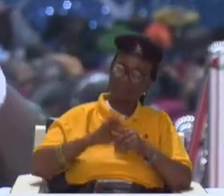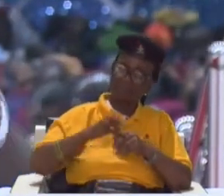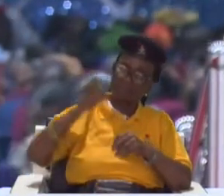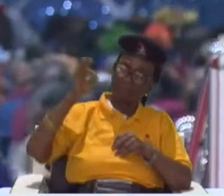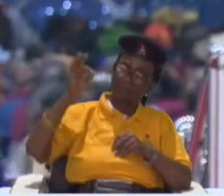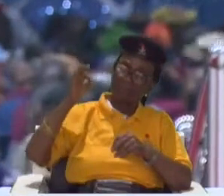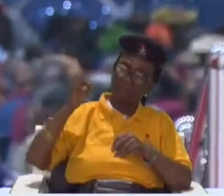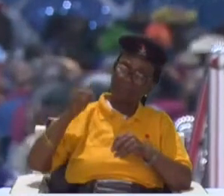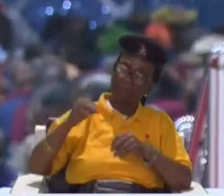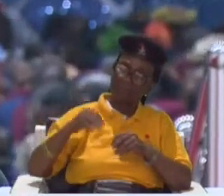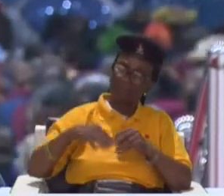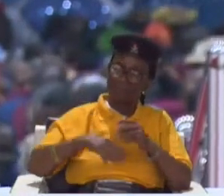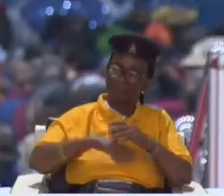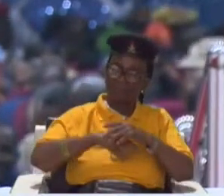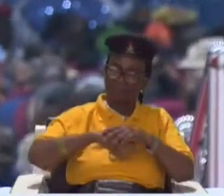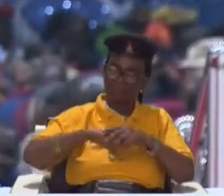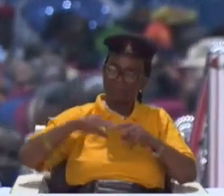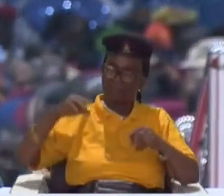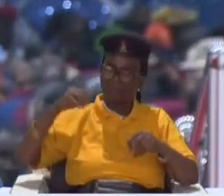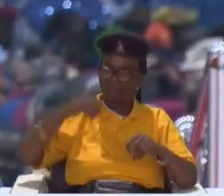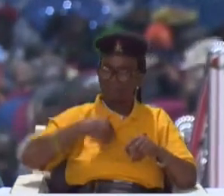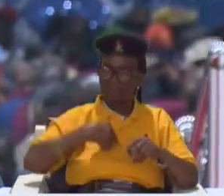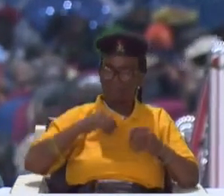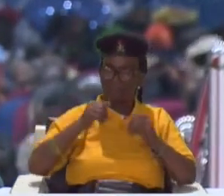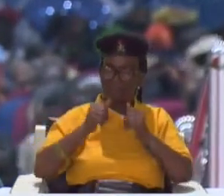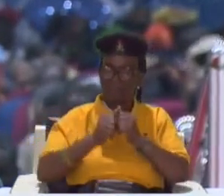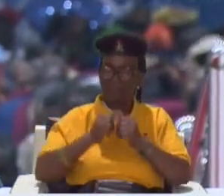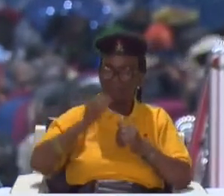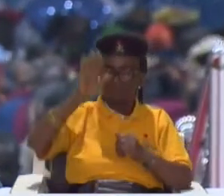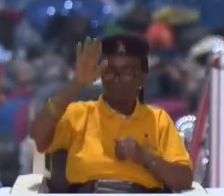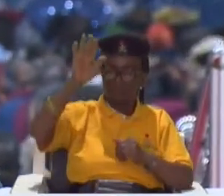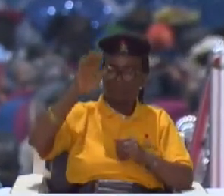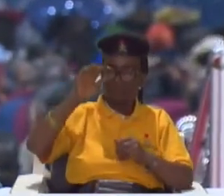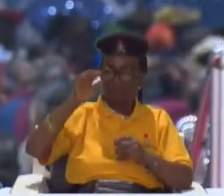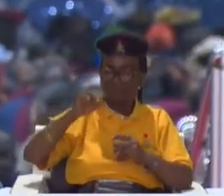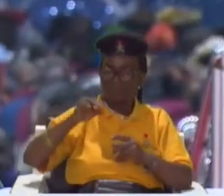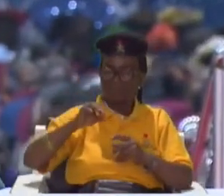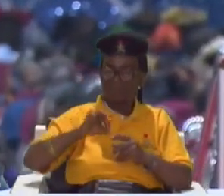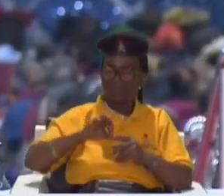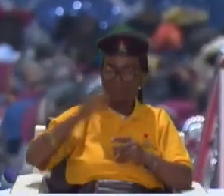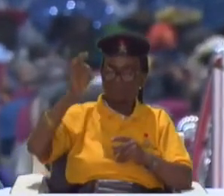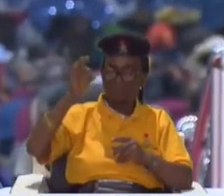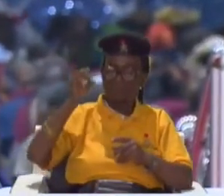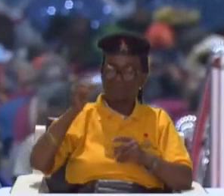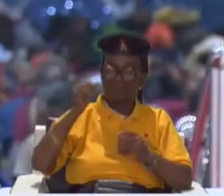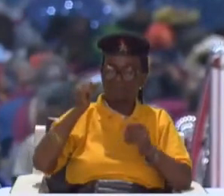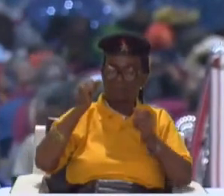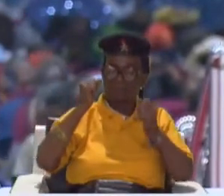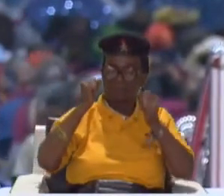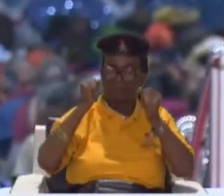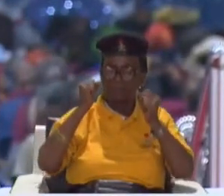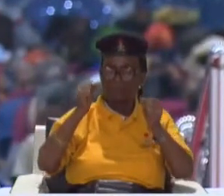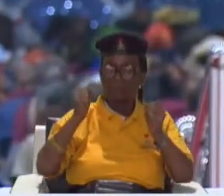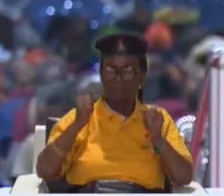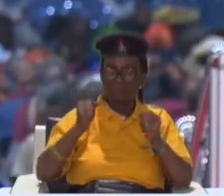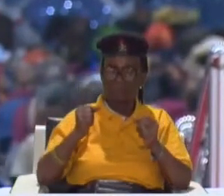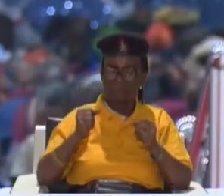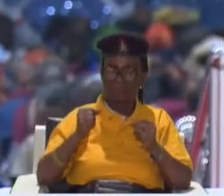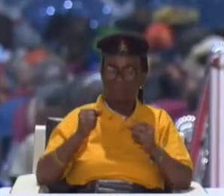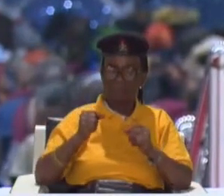Envelop me with your spiritual power. Efi agbara yin ro mi laso.